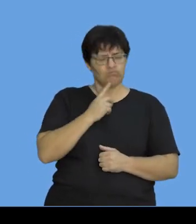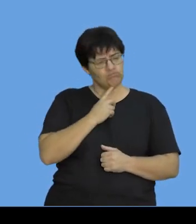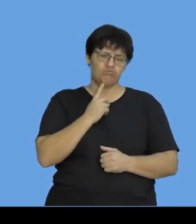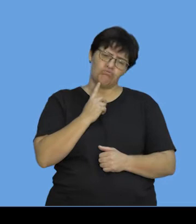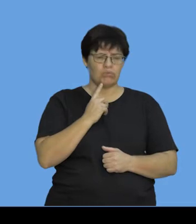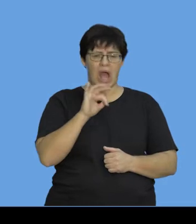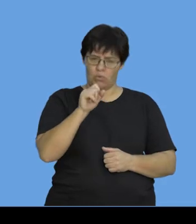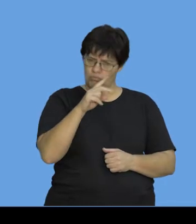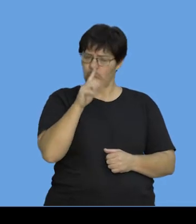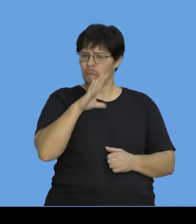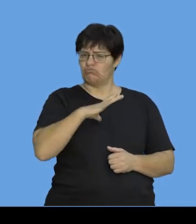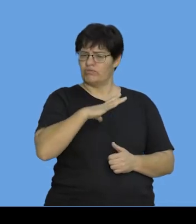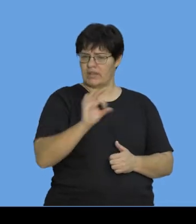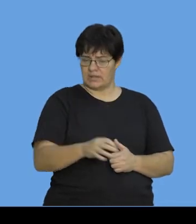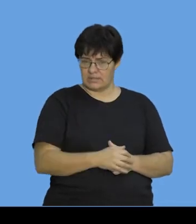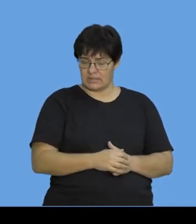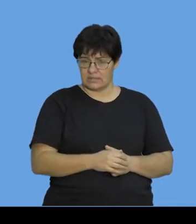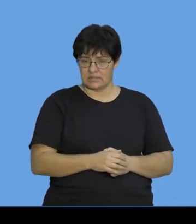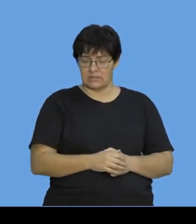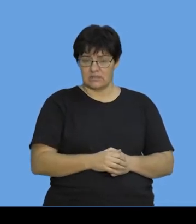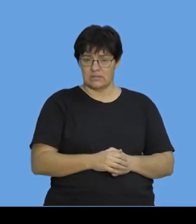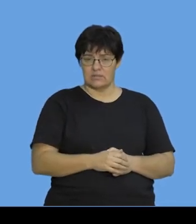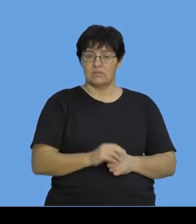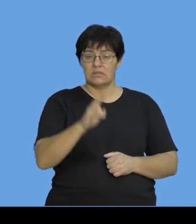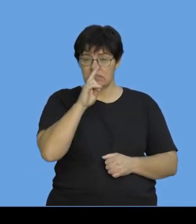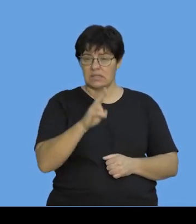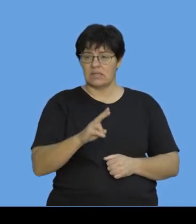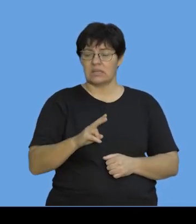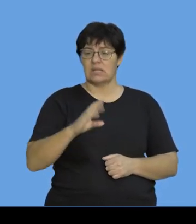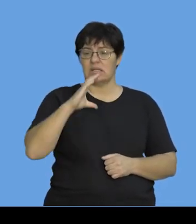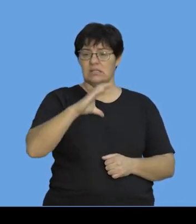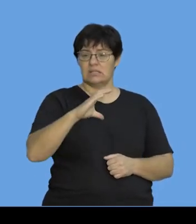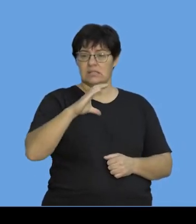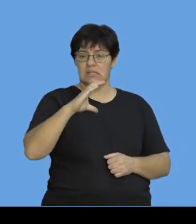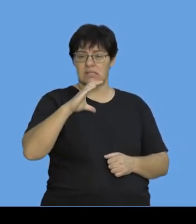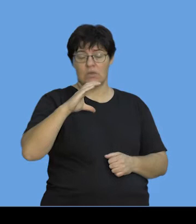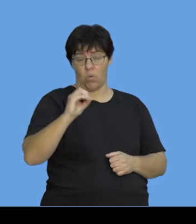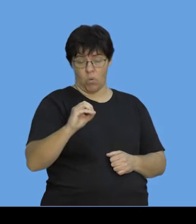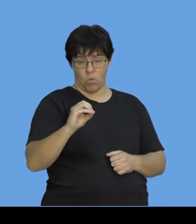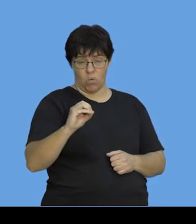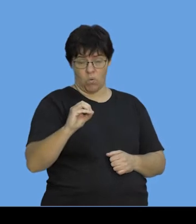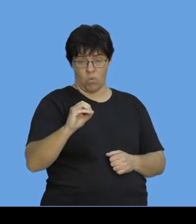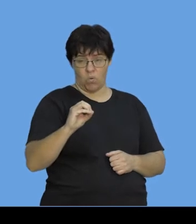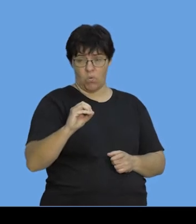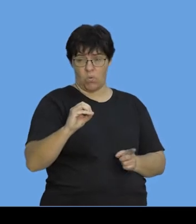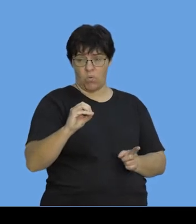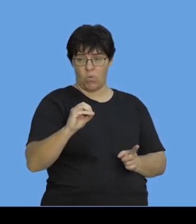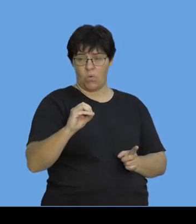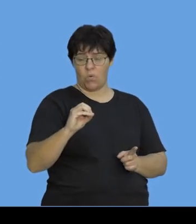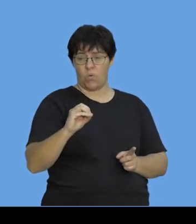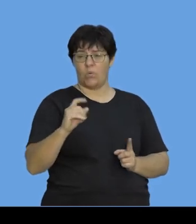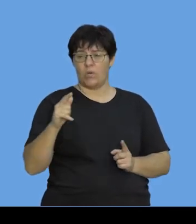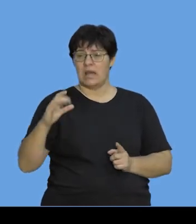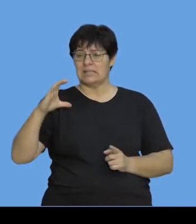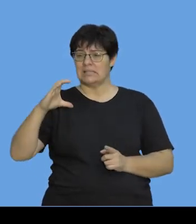for iron for now. And then if we go to carbon dioxide, okay, carbon monoxide versus carbon dioxide,